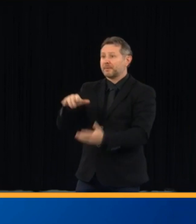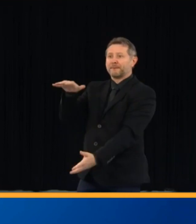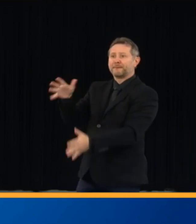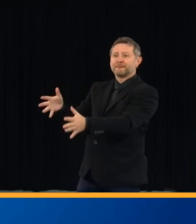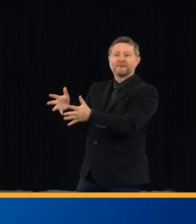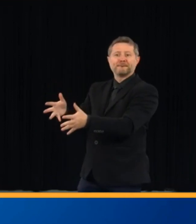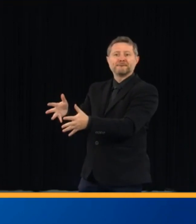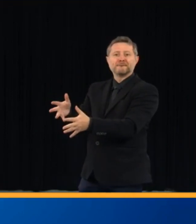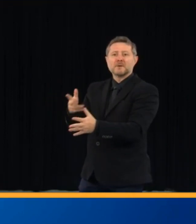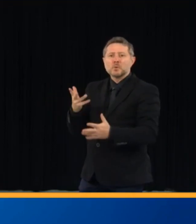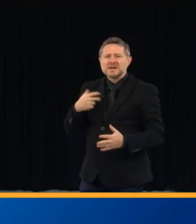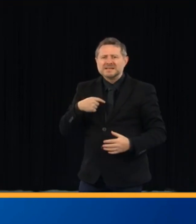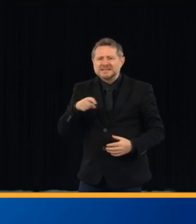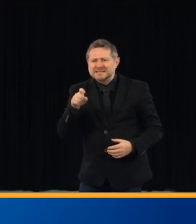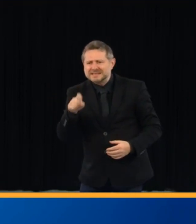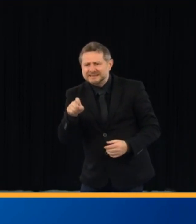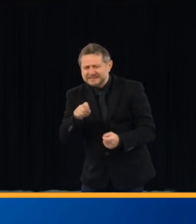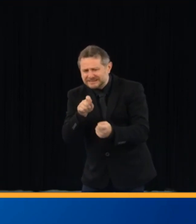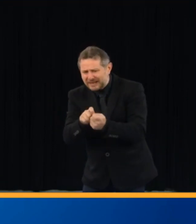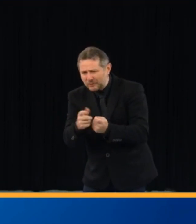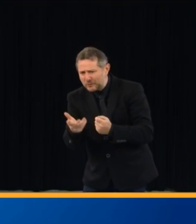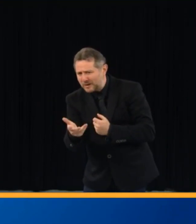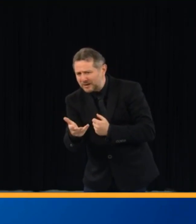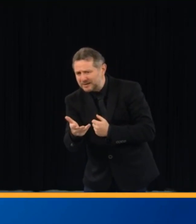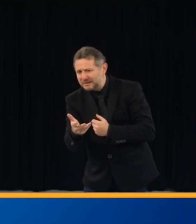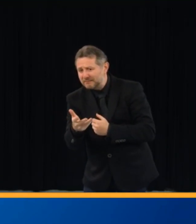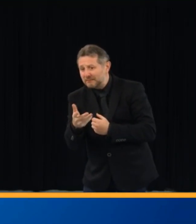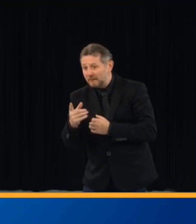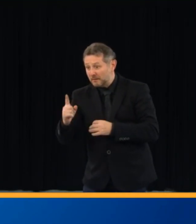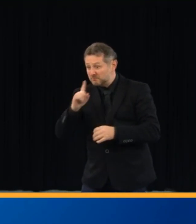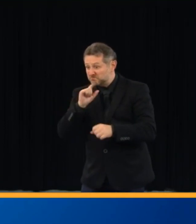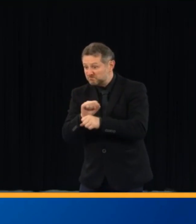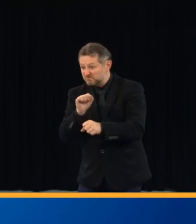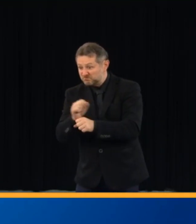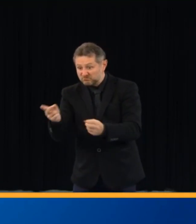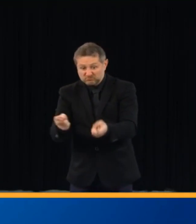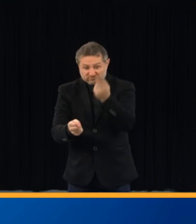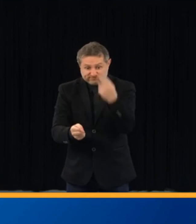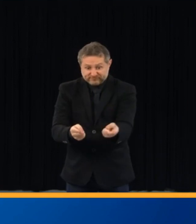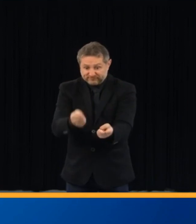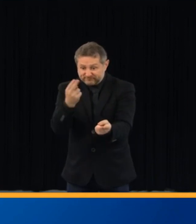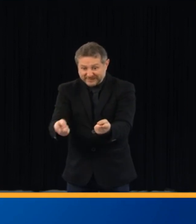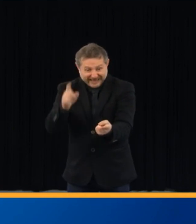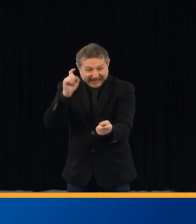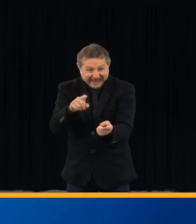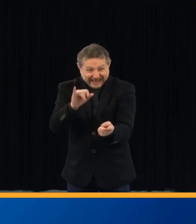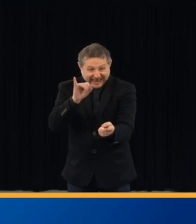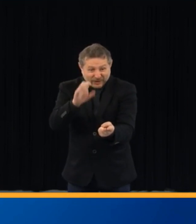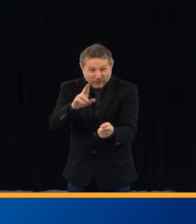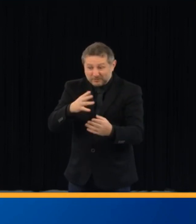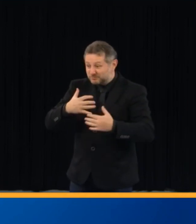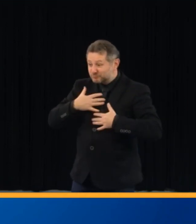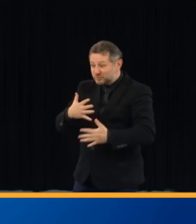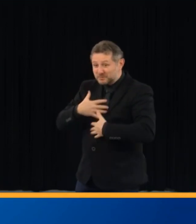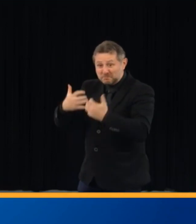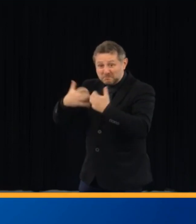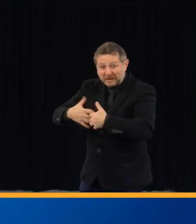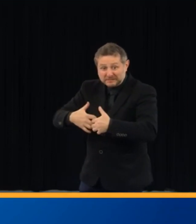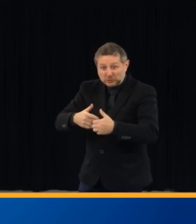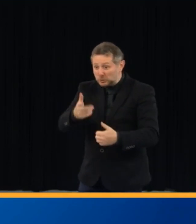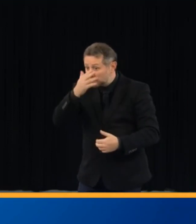If a person comes in and needs a ventilator and you don't have a ventilator, the person dies. That's the